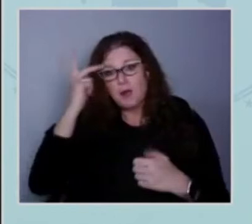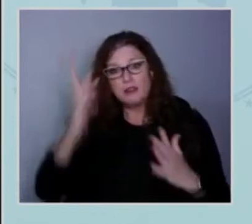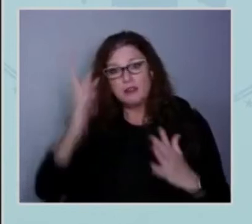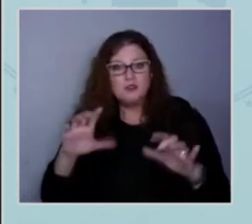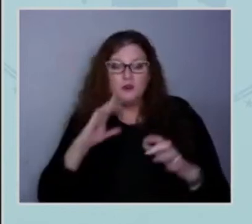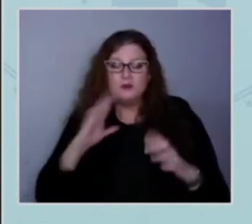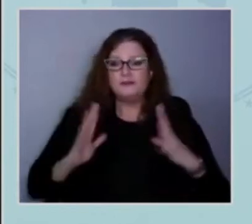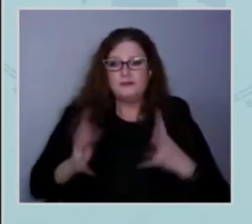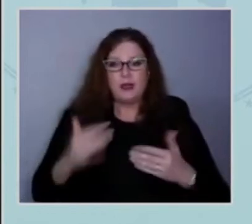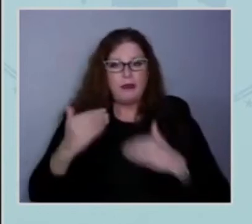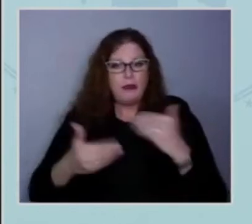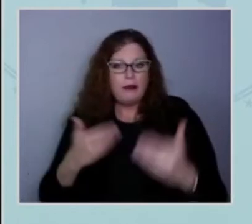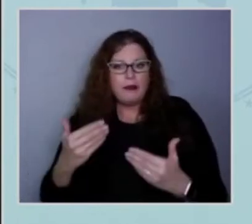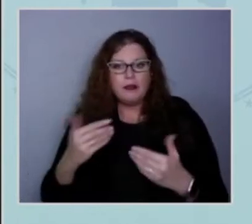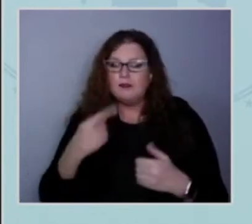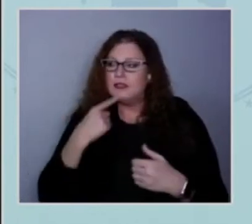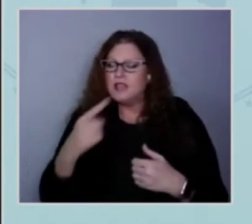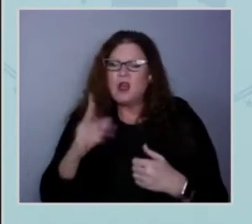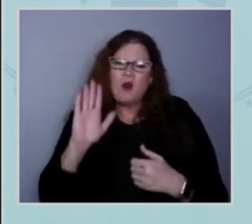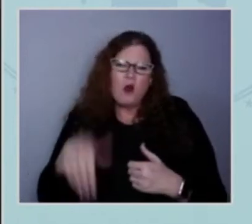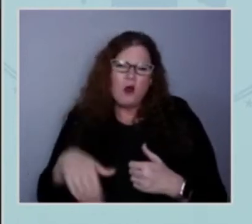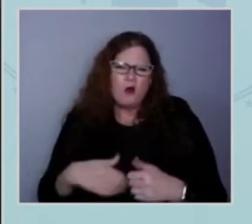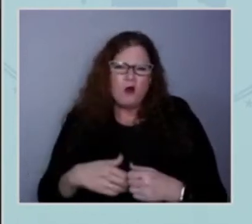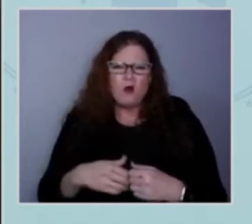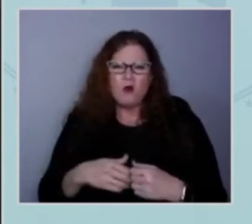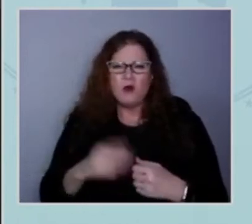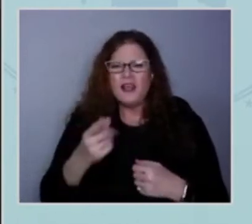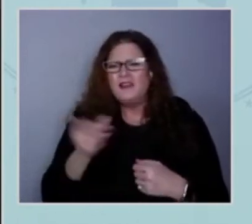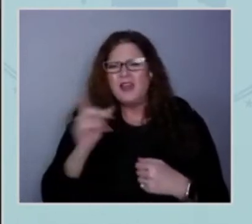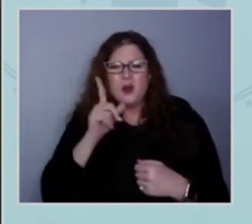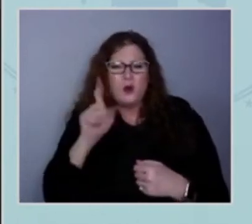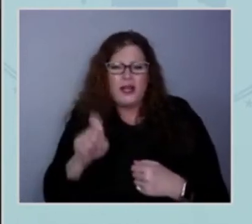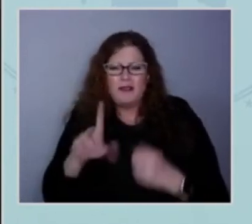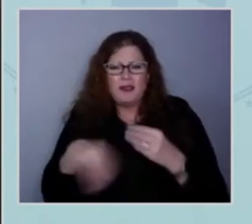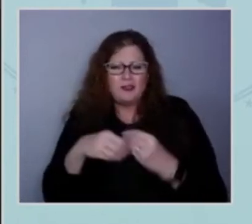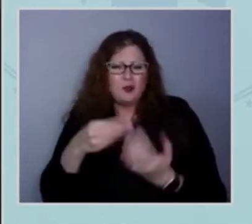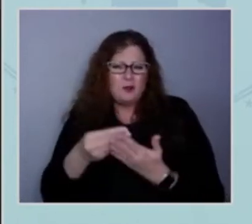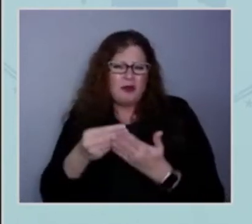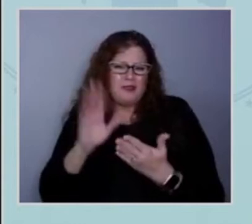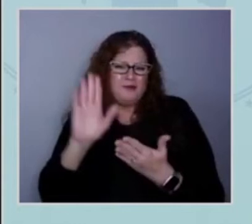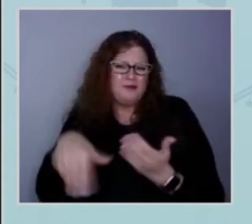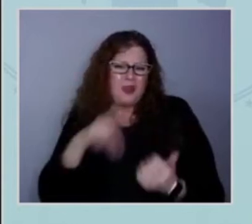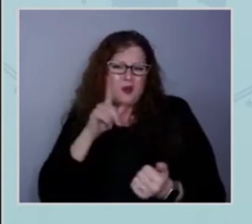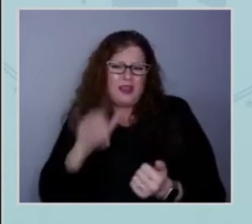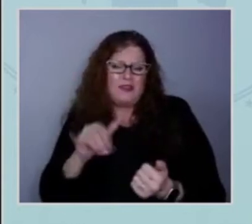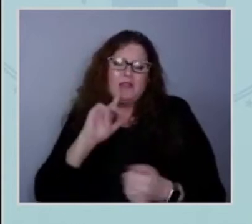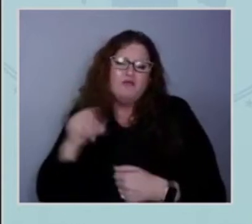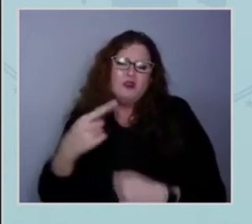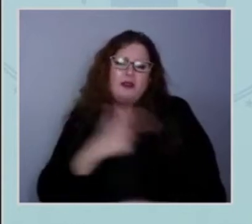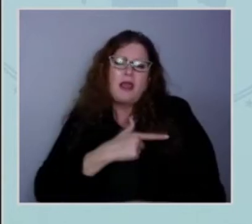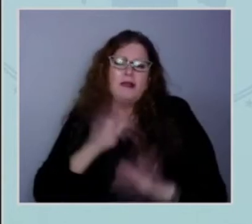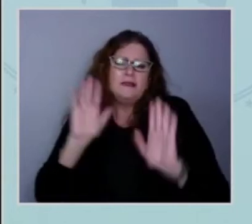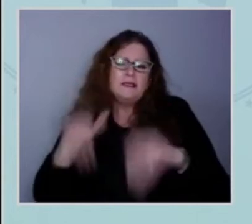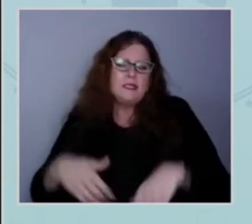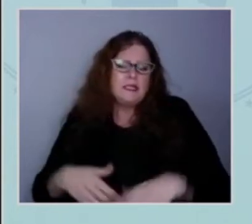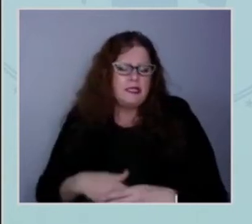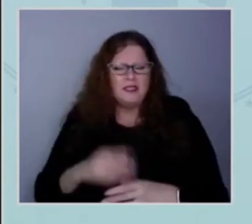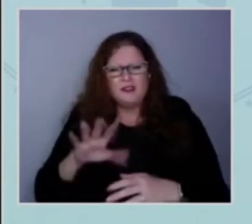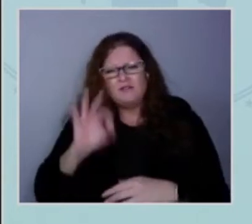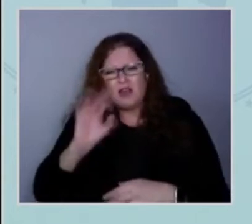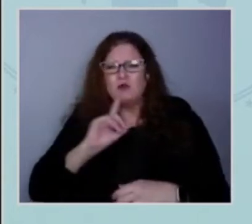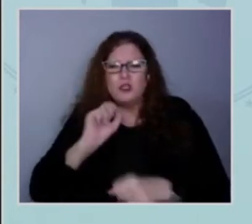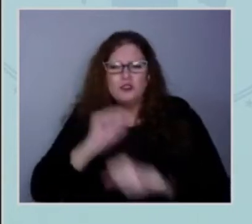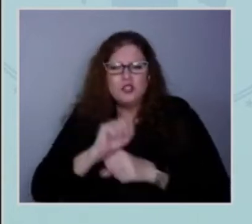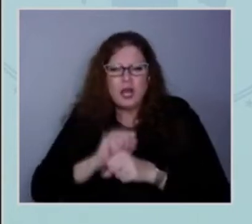people that don't have any issues, politicians that are doing just fine, when they say, oh, they don't need that